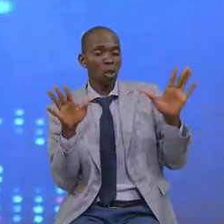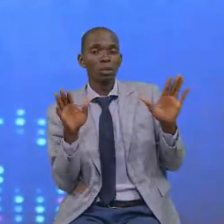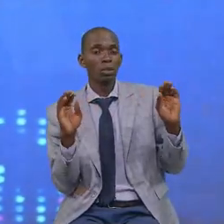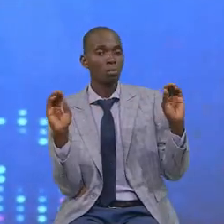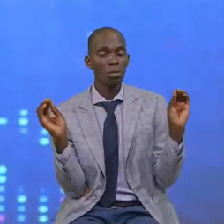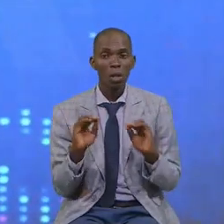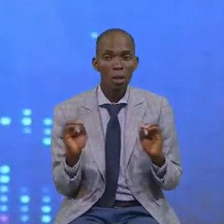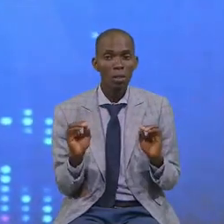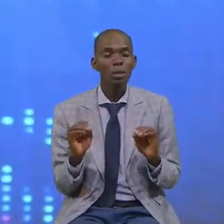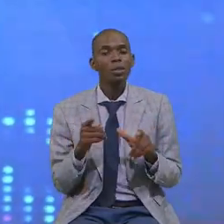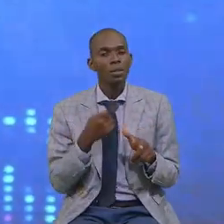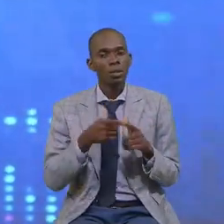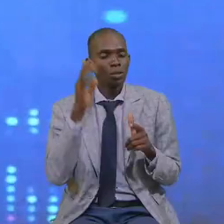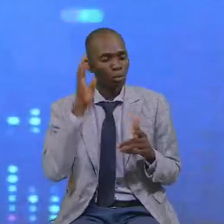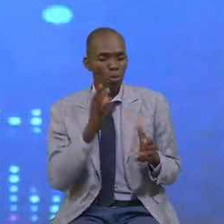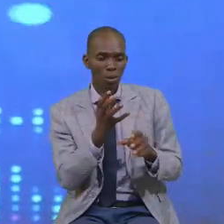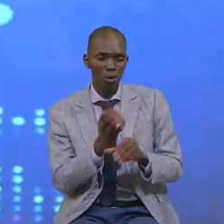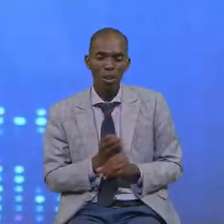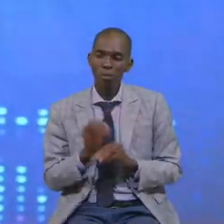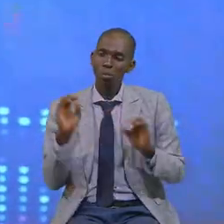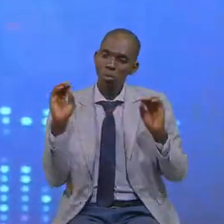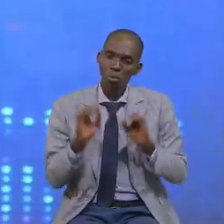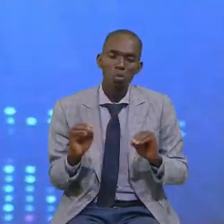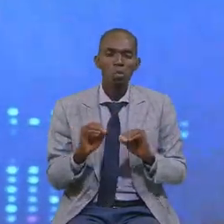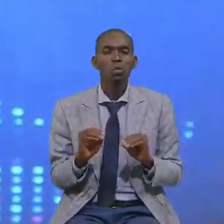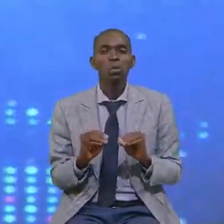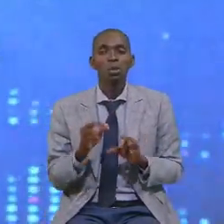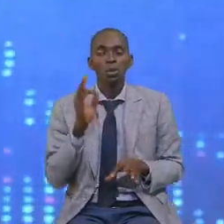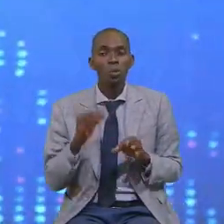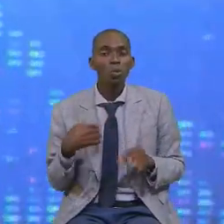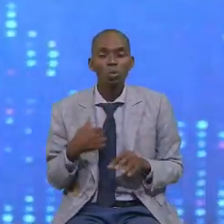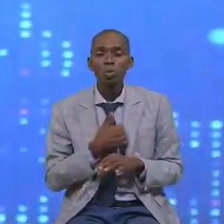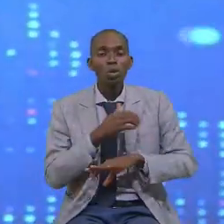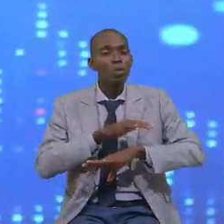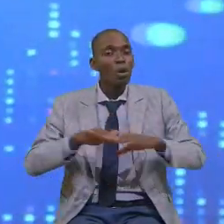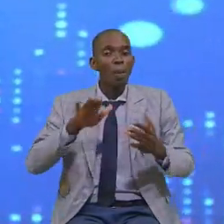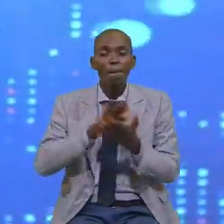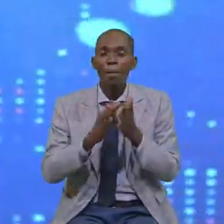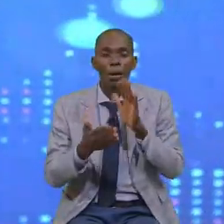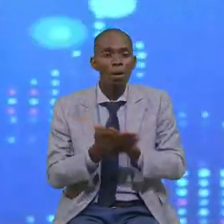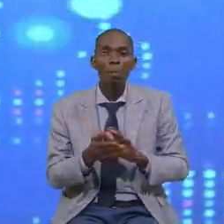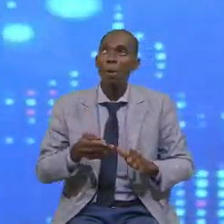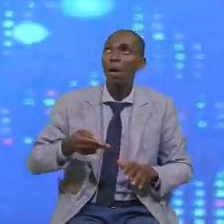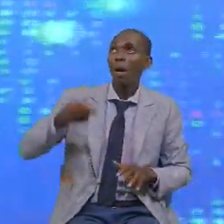doing zero, by doing nothing. We don't become high, great, by